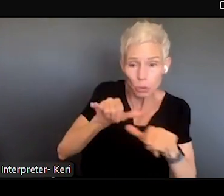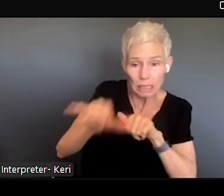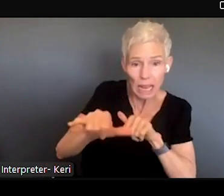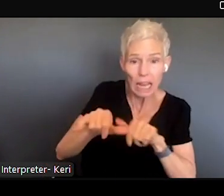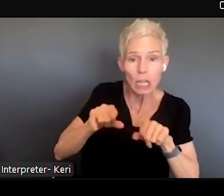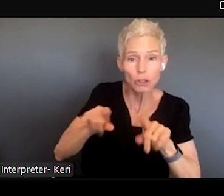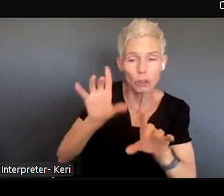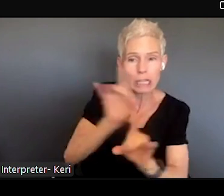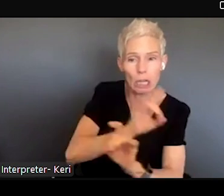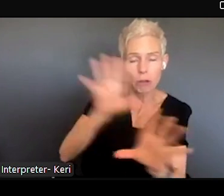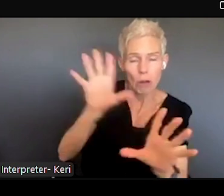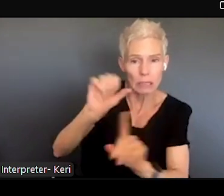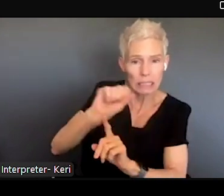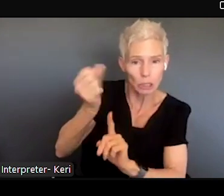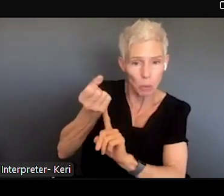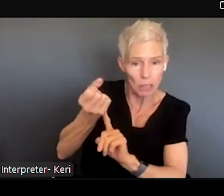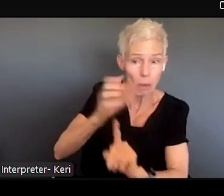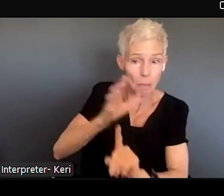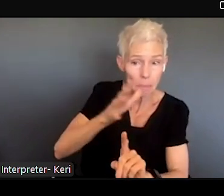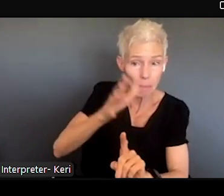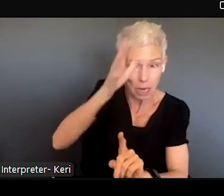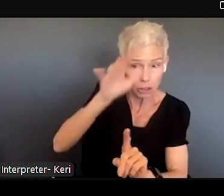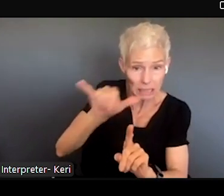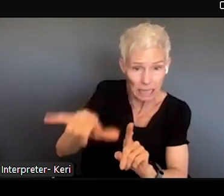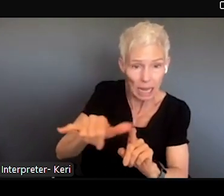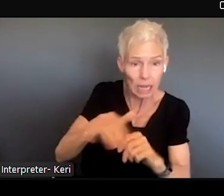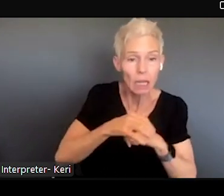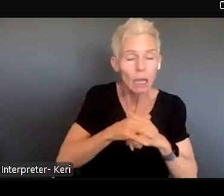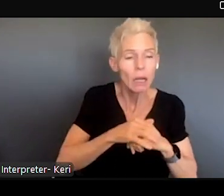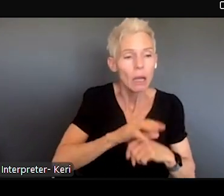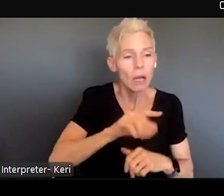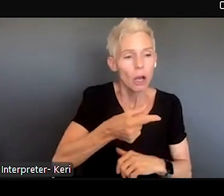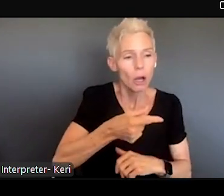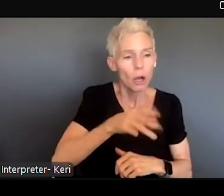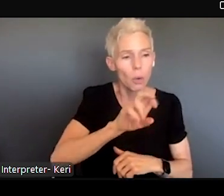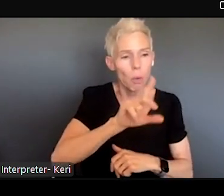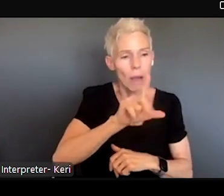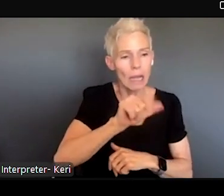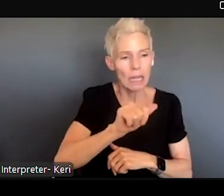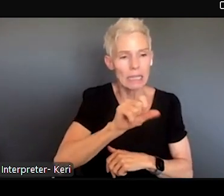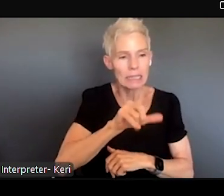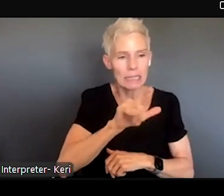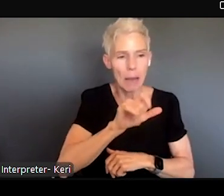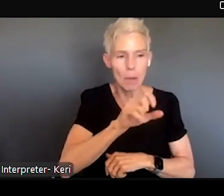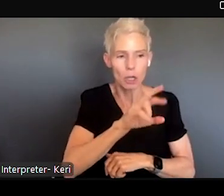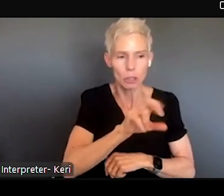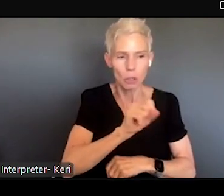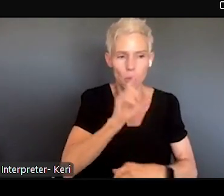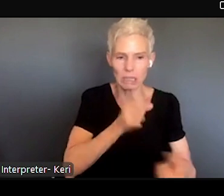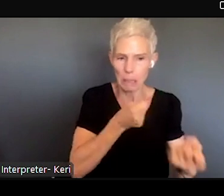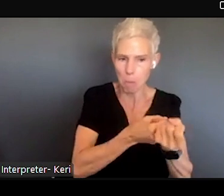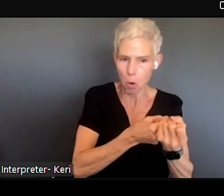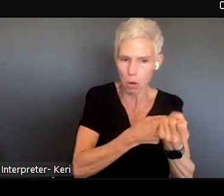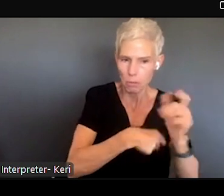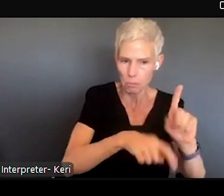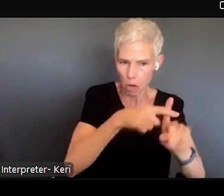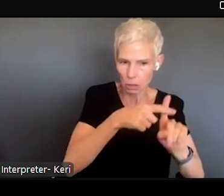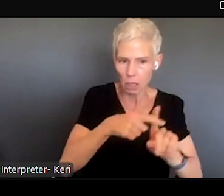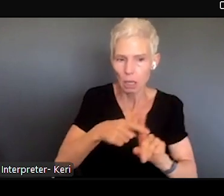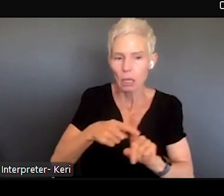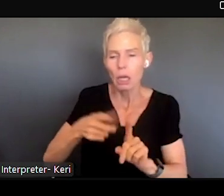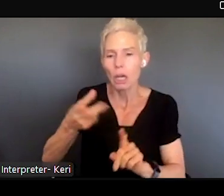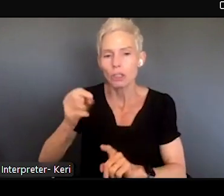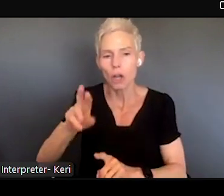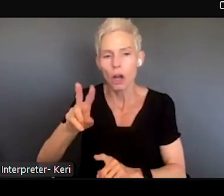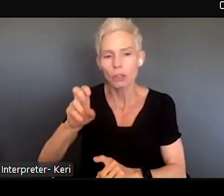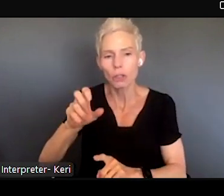crisis episode. So Gwenda Summers is going to take the affirmative with that, and Dr. Vernon Barksdale